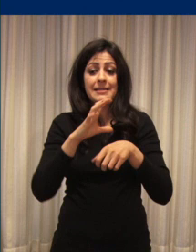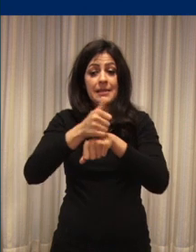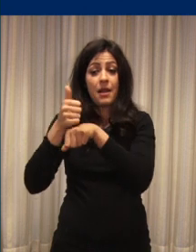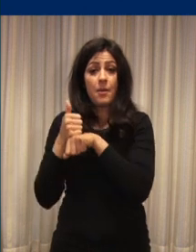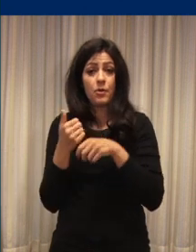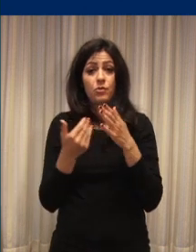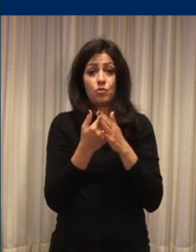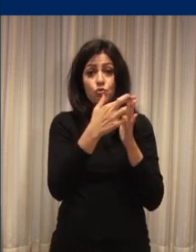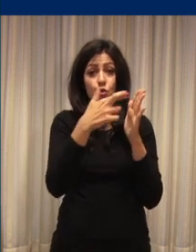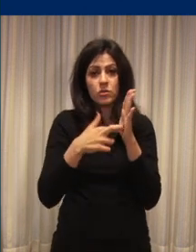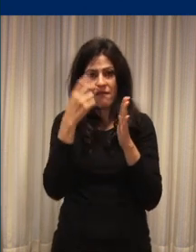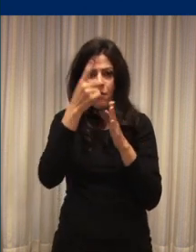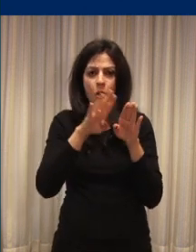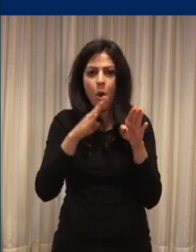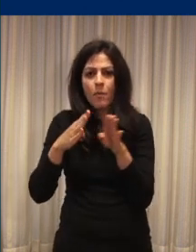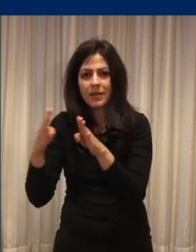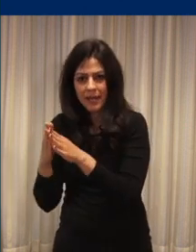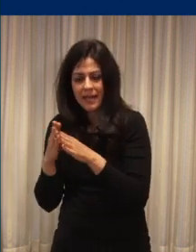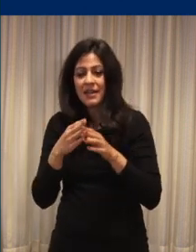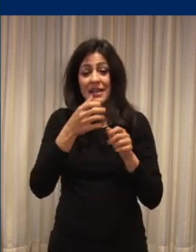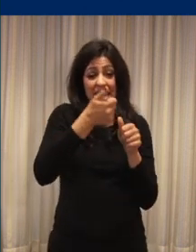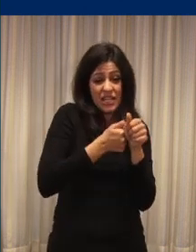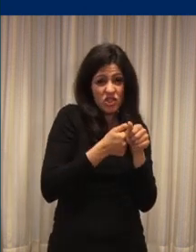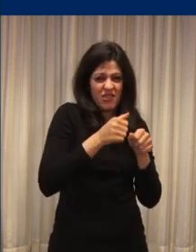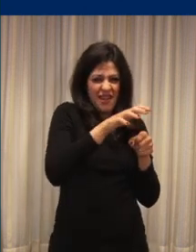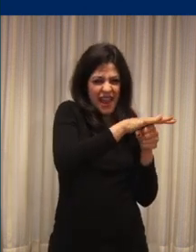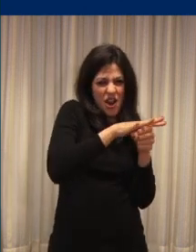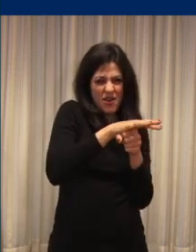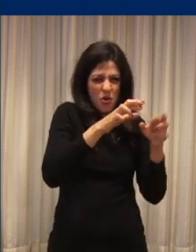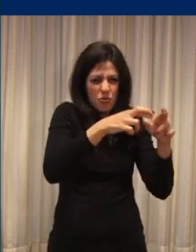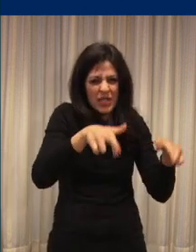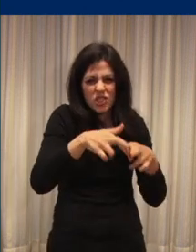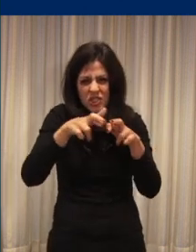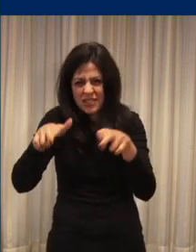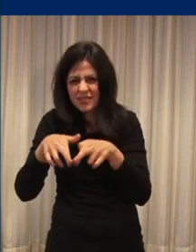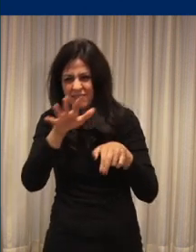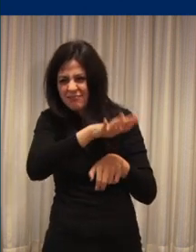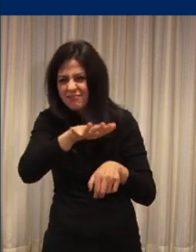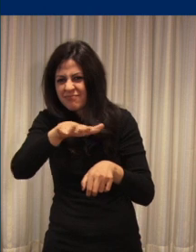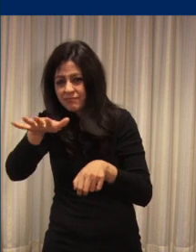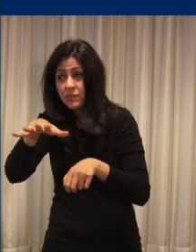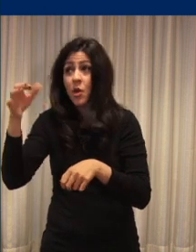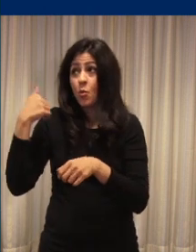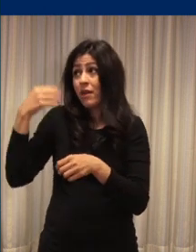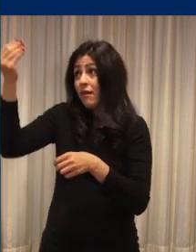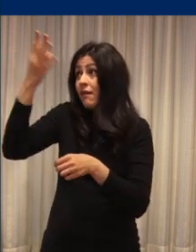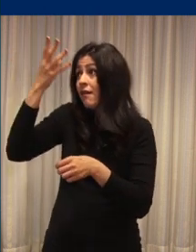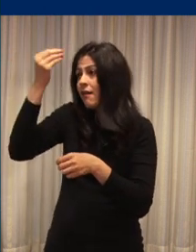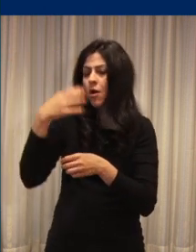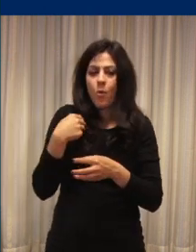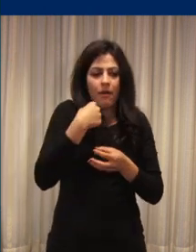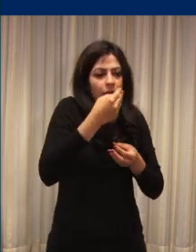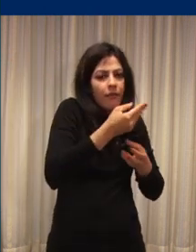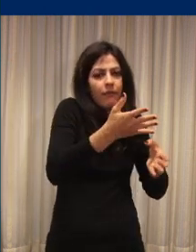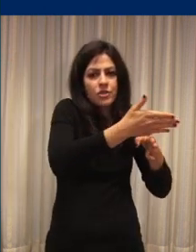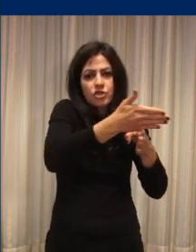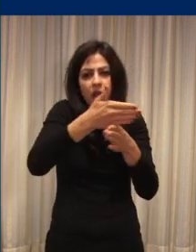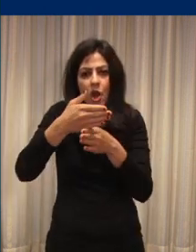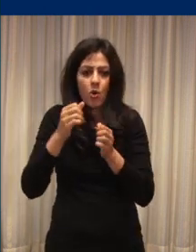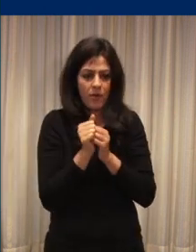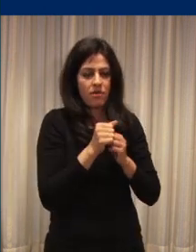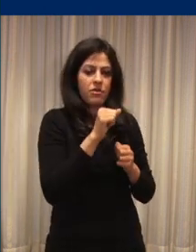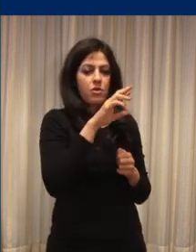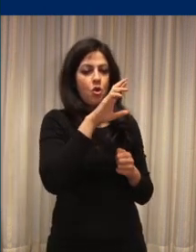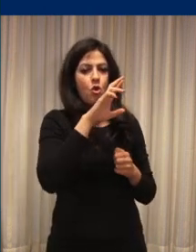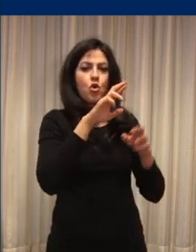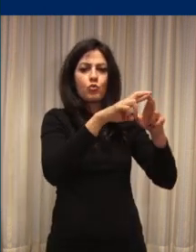sector. So we'll develop that here in Ulster County. We'll share it with our regional partners and surrounding counties, and then ultimately we'll feed that